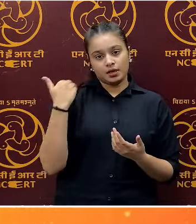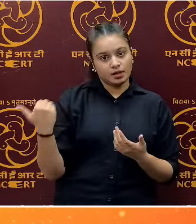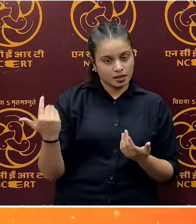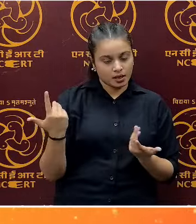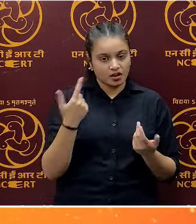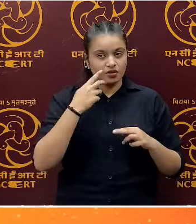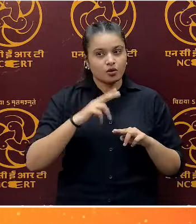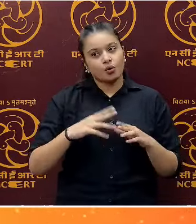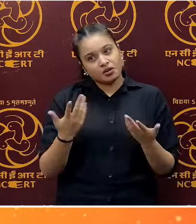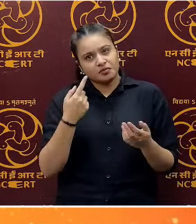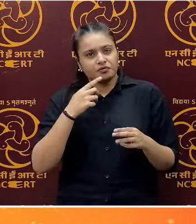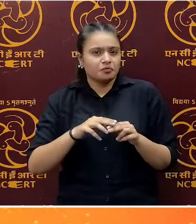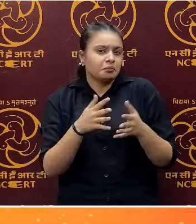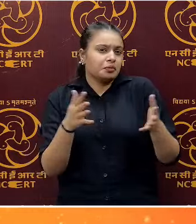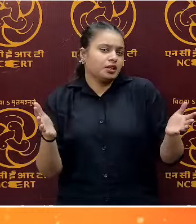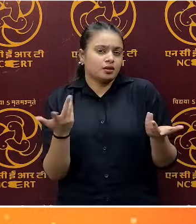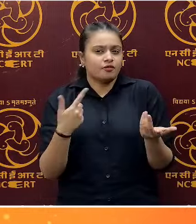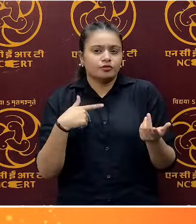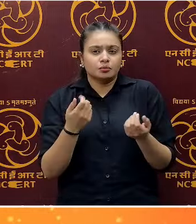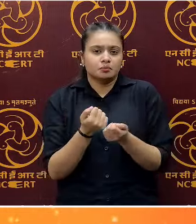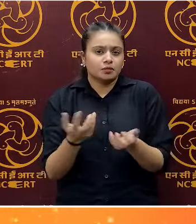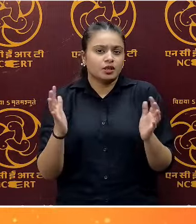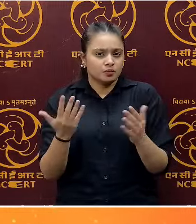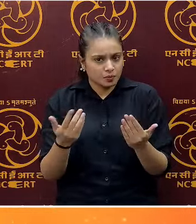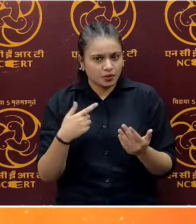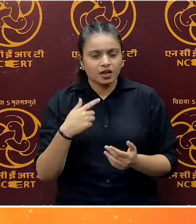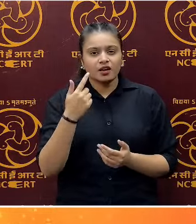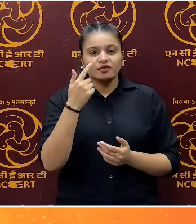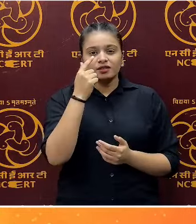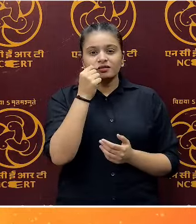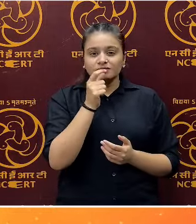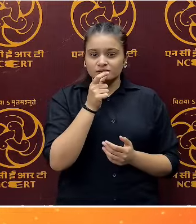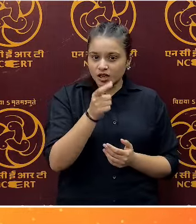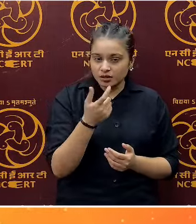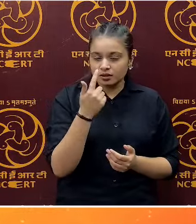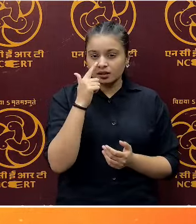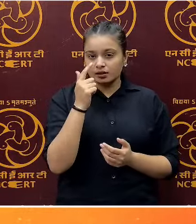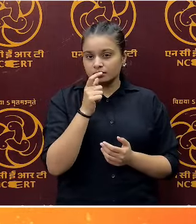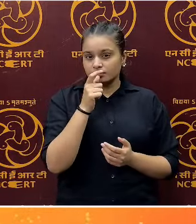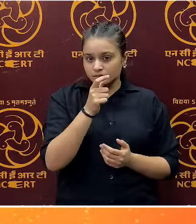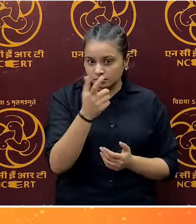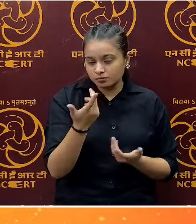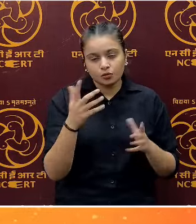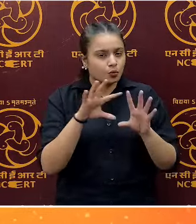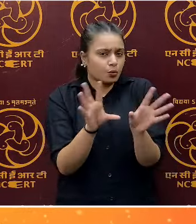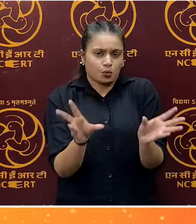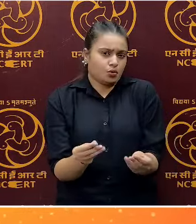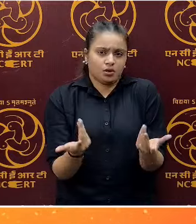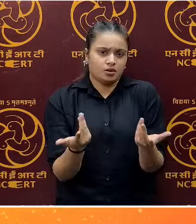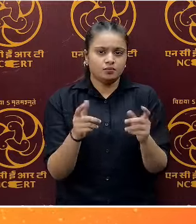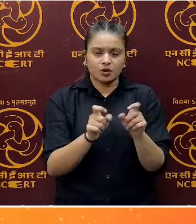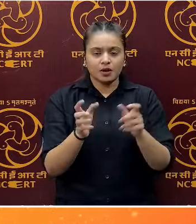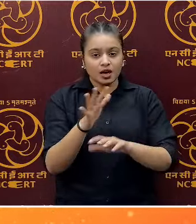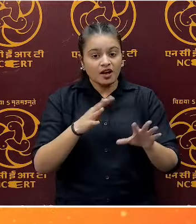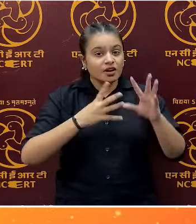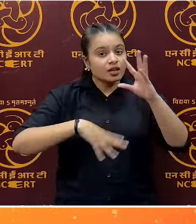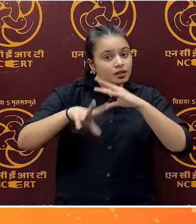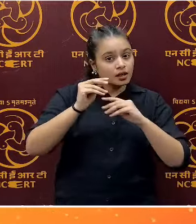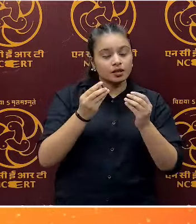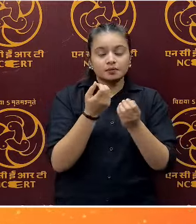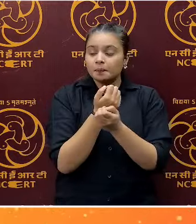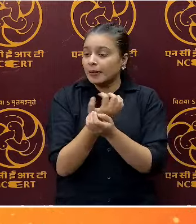have extended family, you have even more people like your uncle, your cousin, your aunt, right? All these people, and we learn different sort